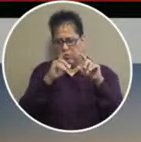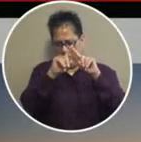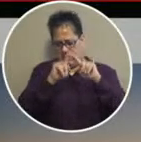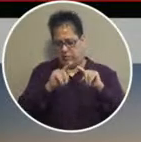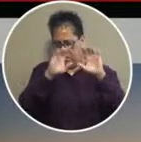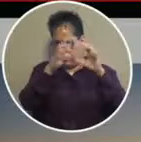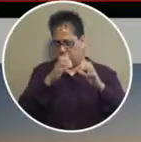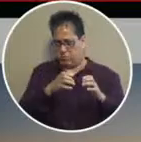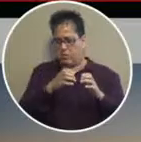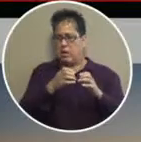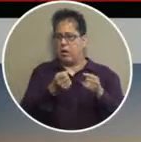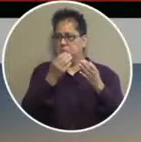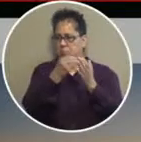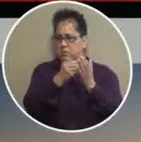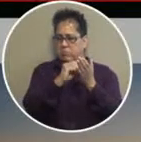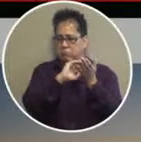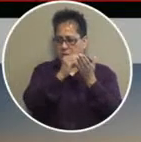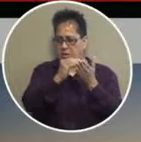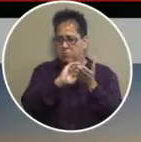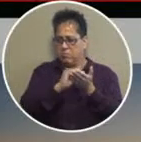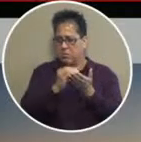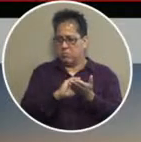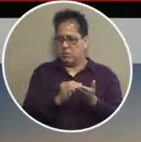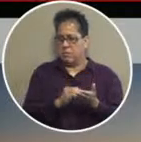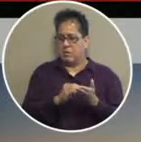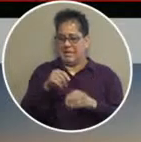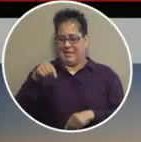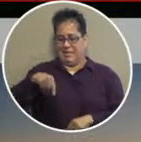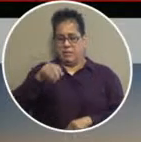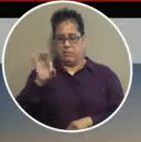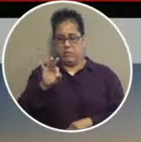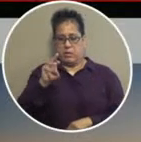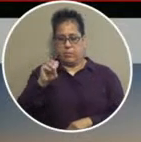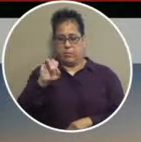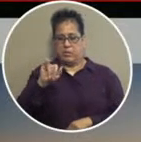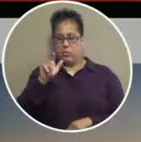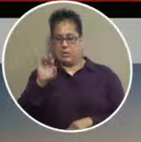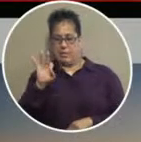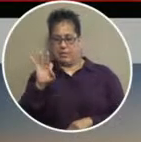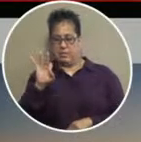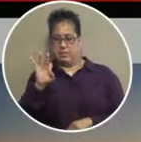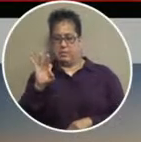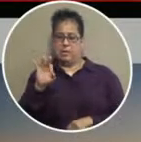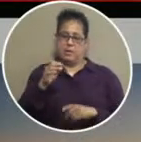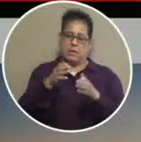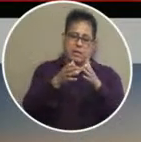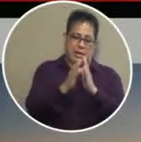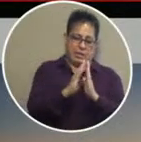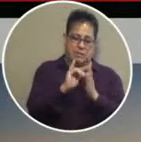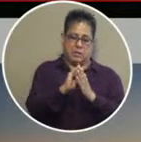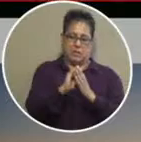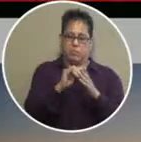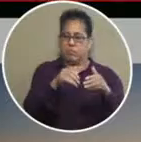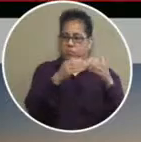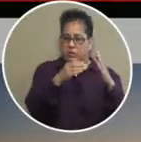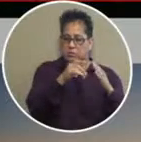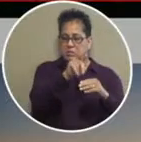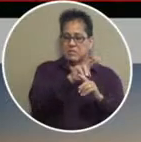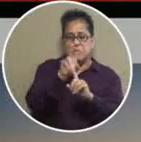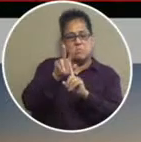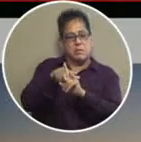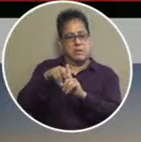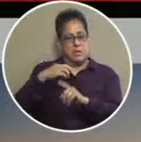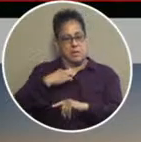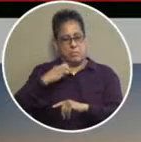the dollar amounts I just mentioned, by this Friday, May 29th. We ask that providers submit their